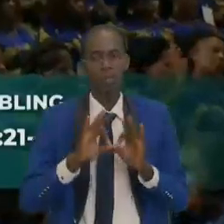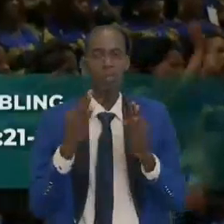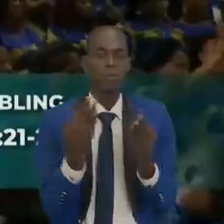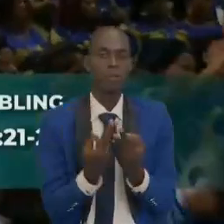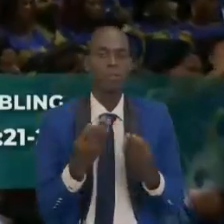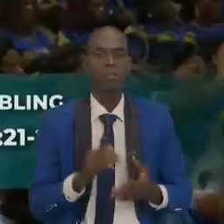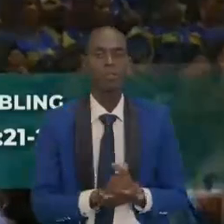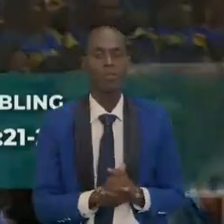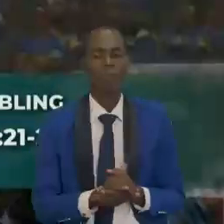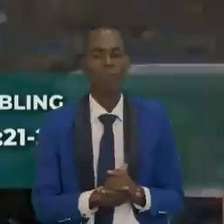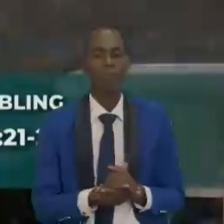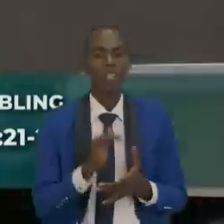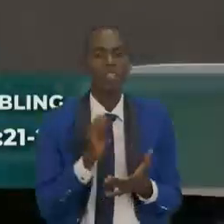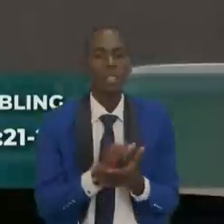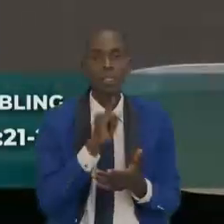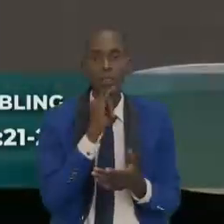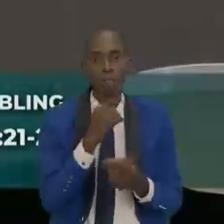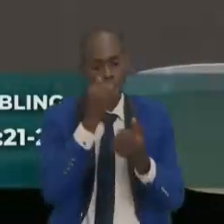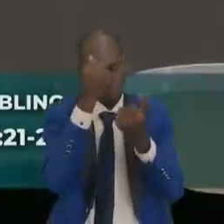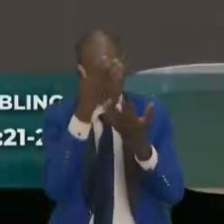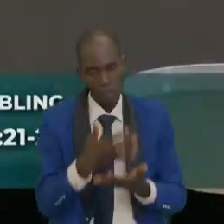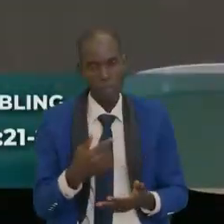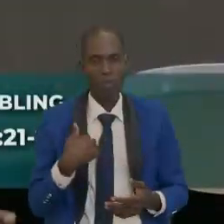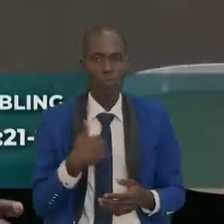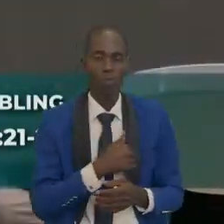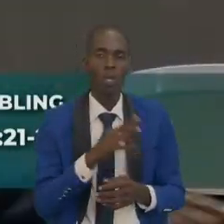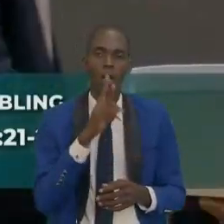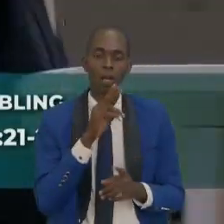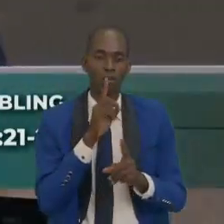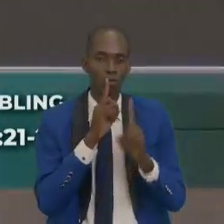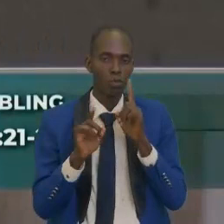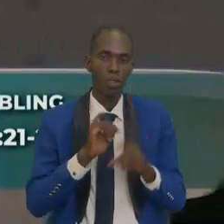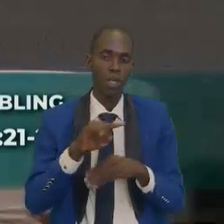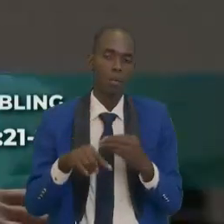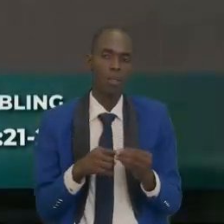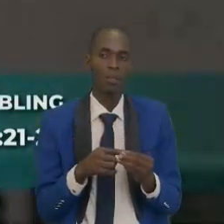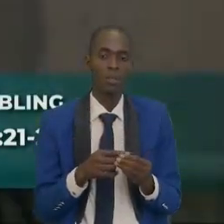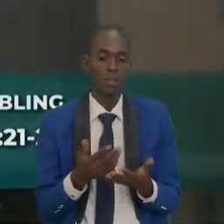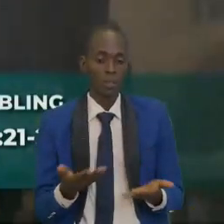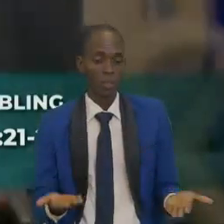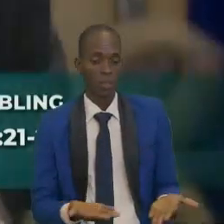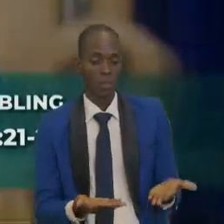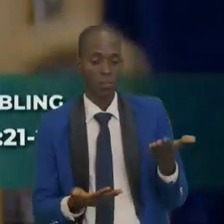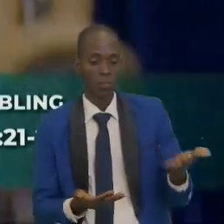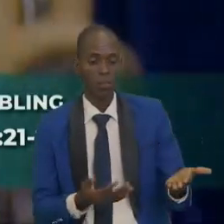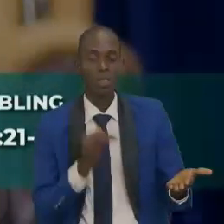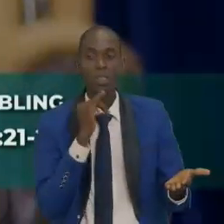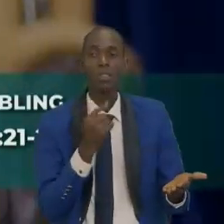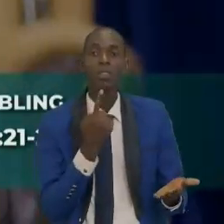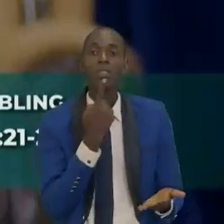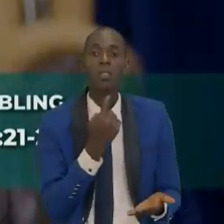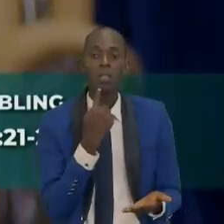That's The Obedience you are talking about here is the Red Sea I said